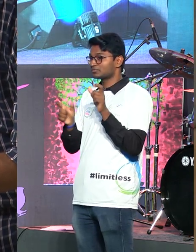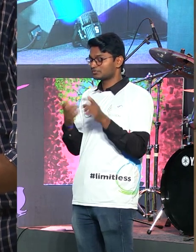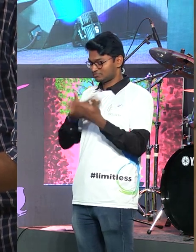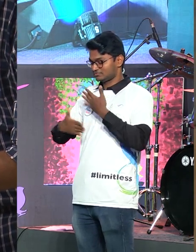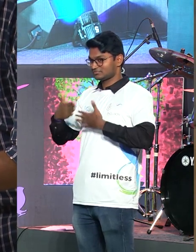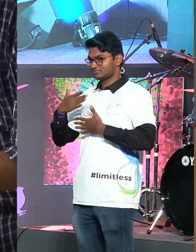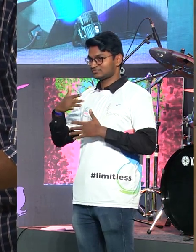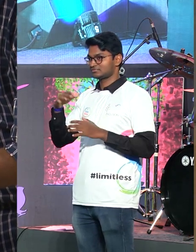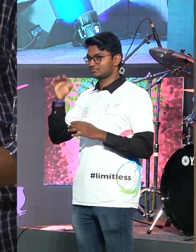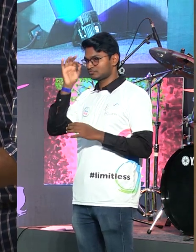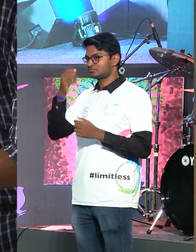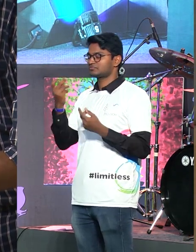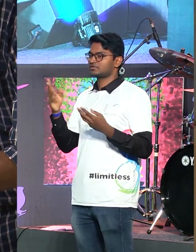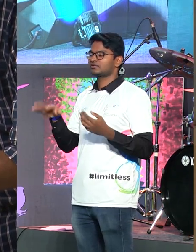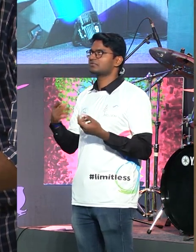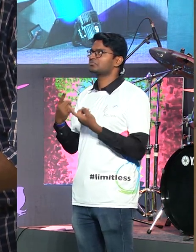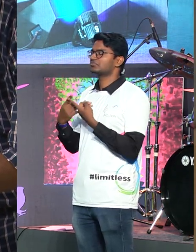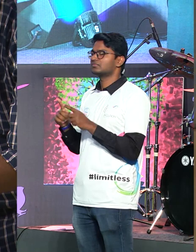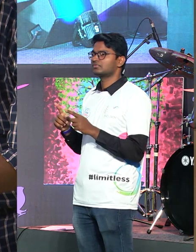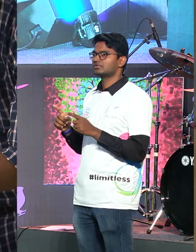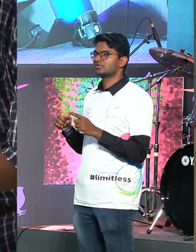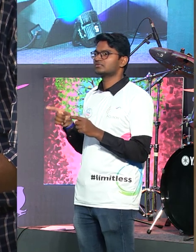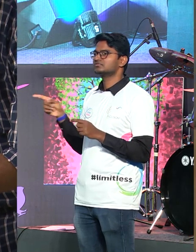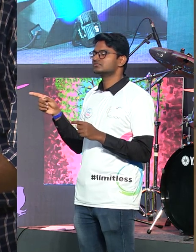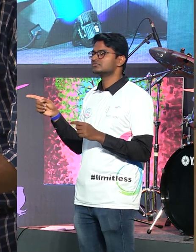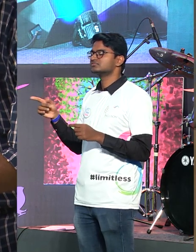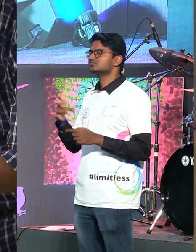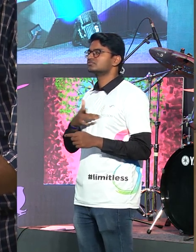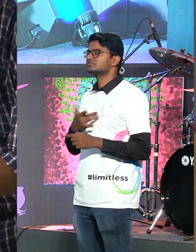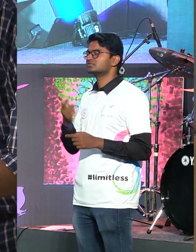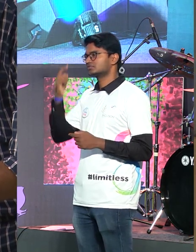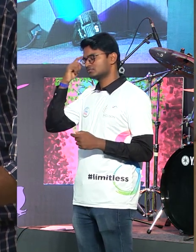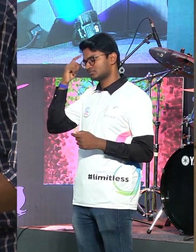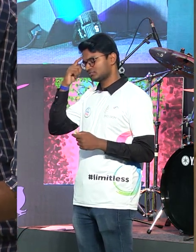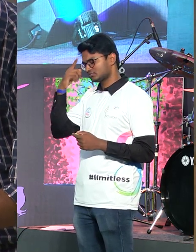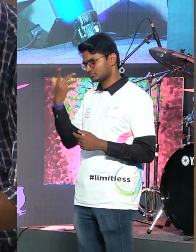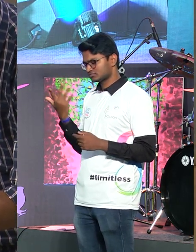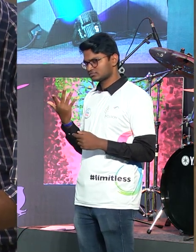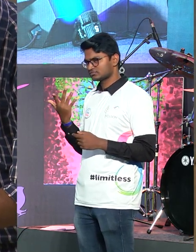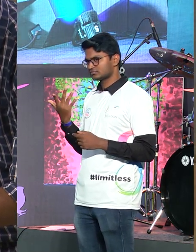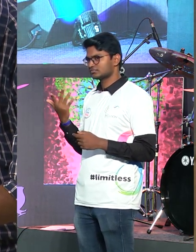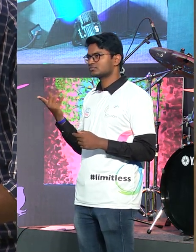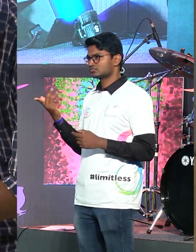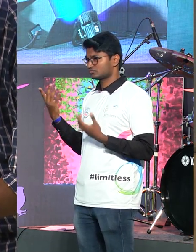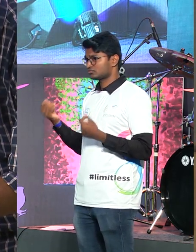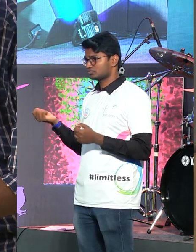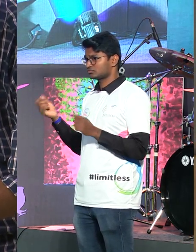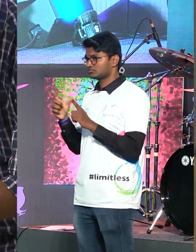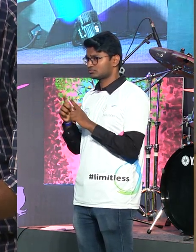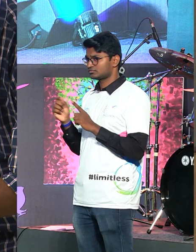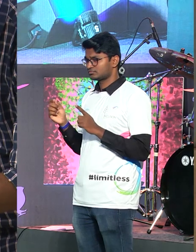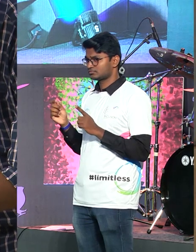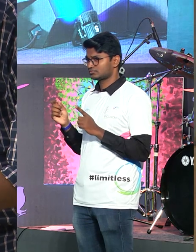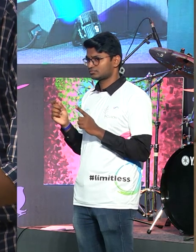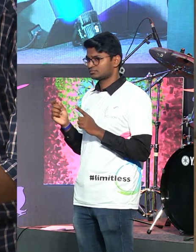disabilities. But in your opinion, would you want to do a role